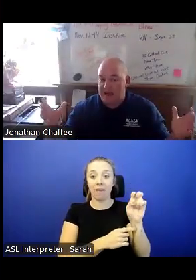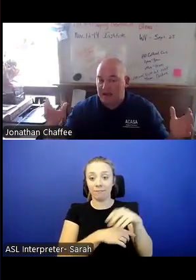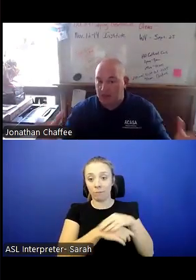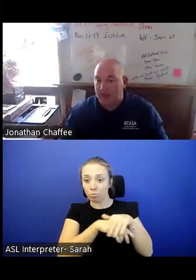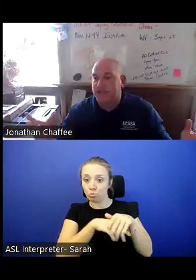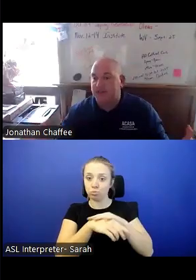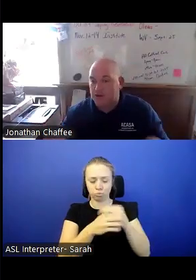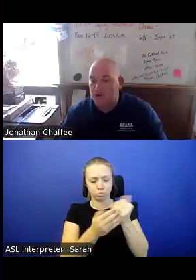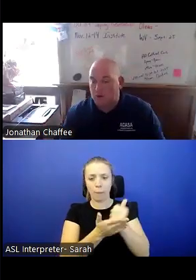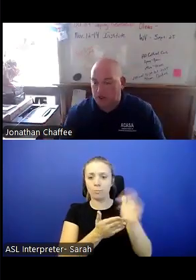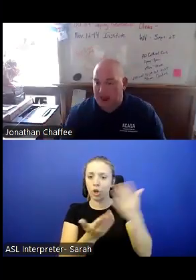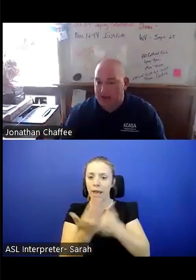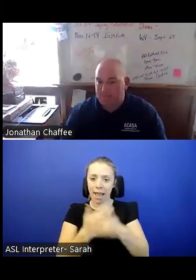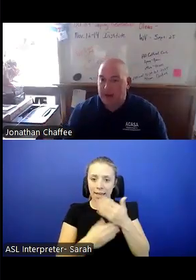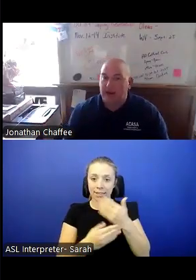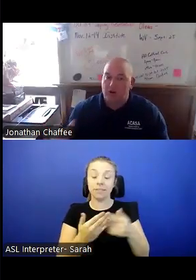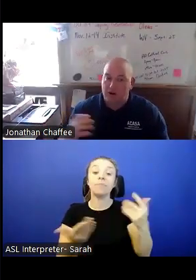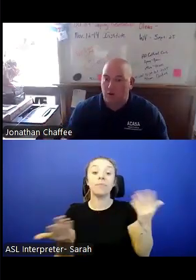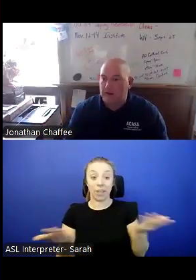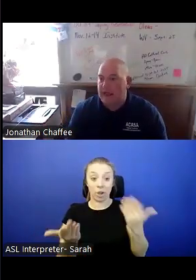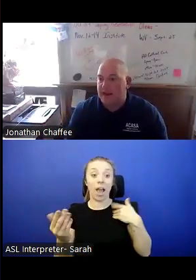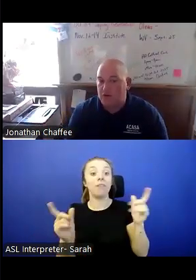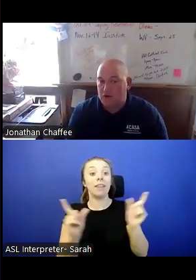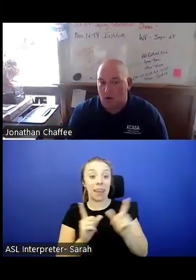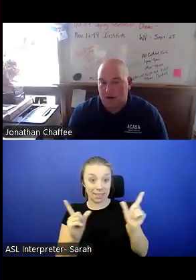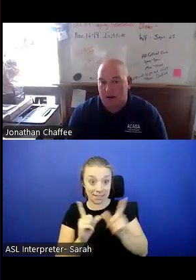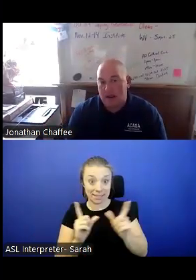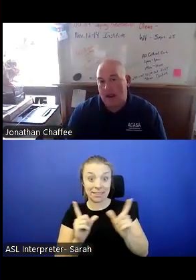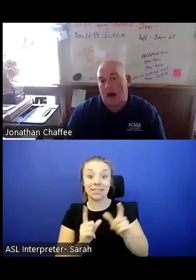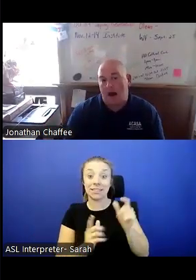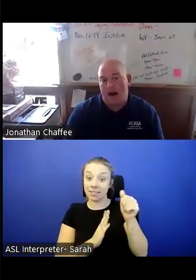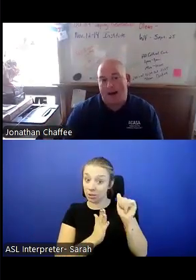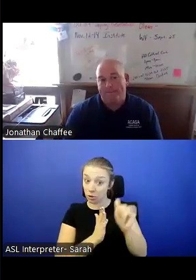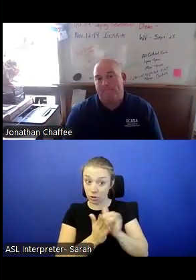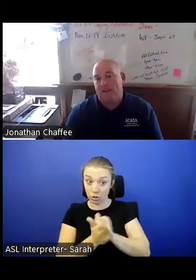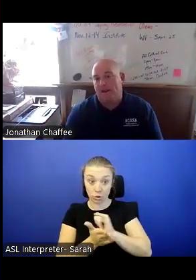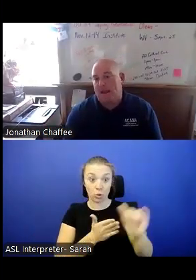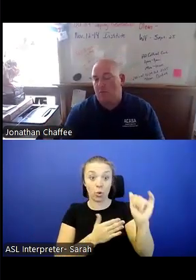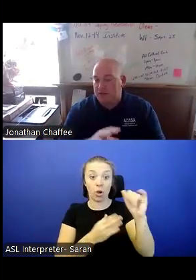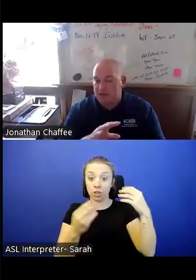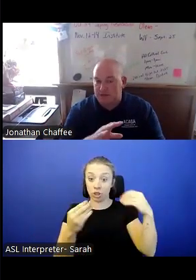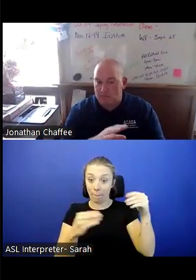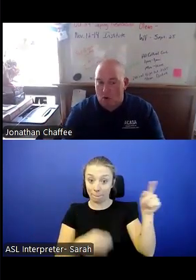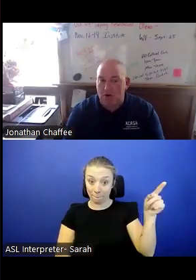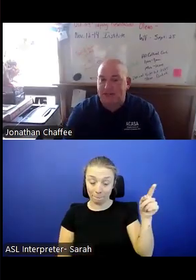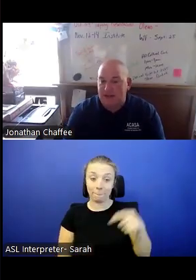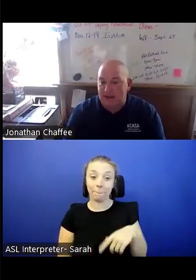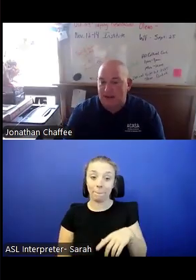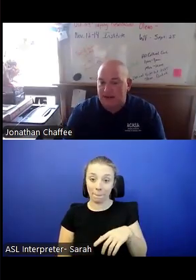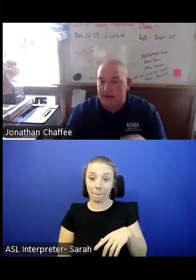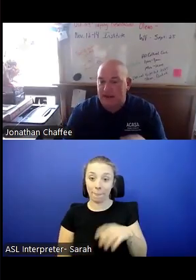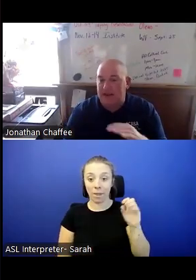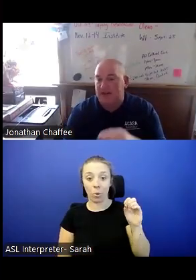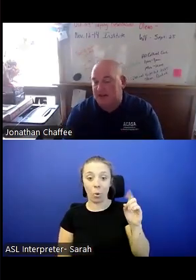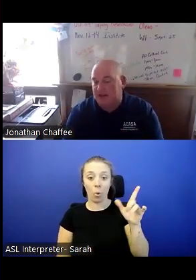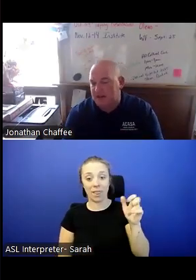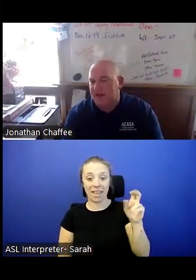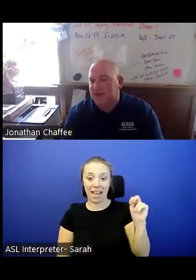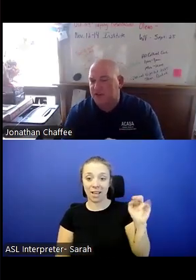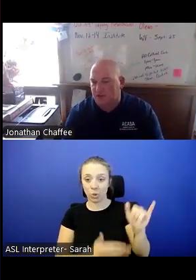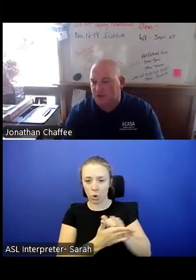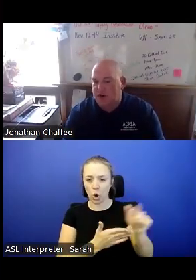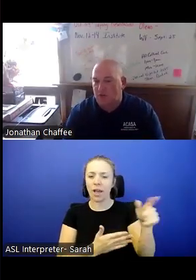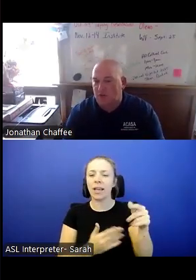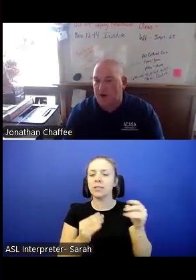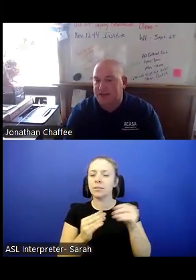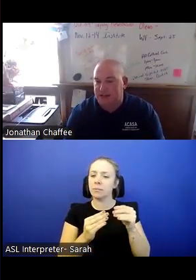a licensed New York shop here in Olean, New York, which is more CBD. I think